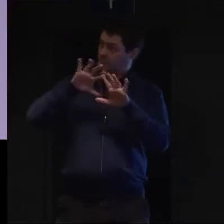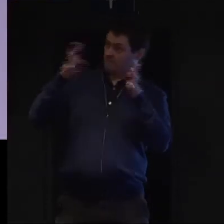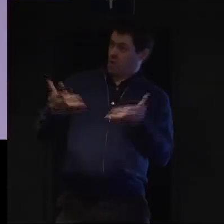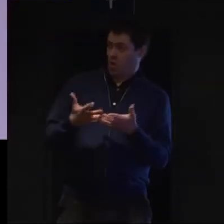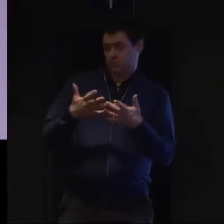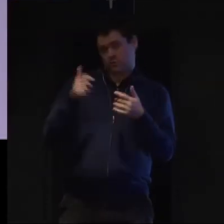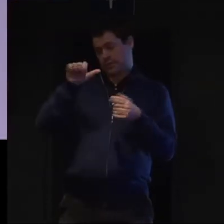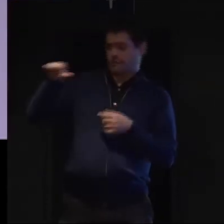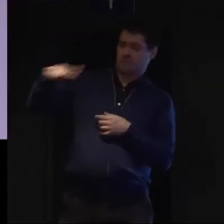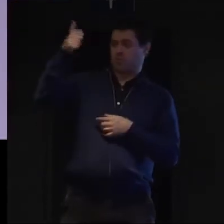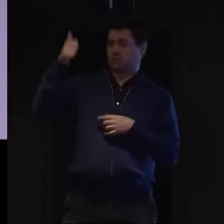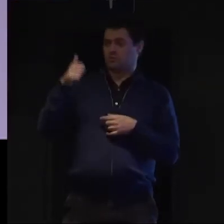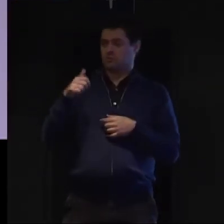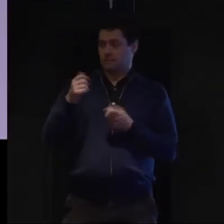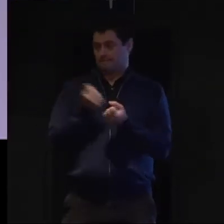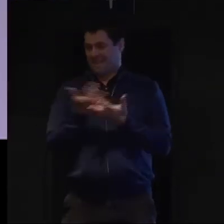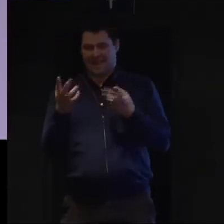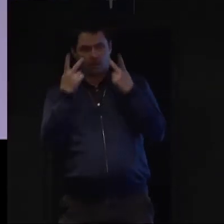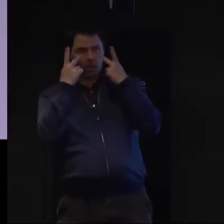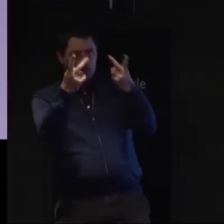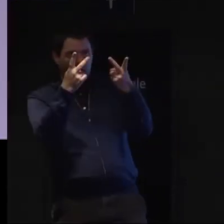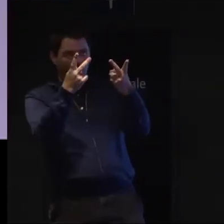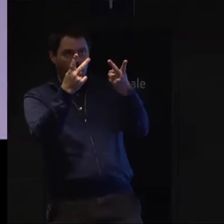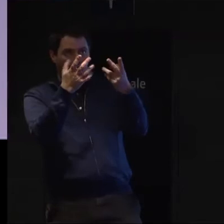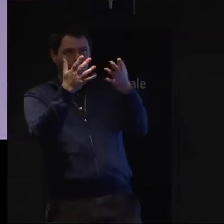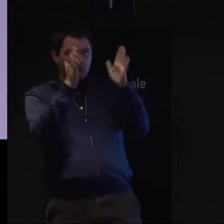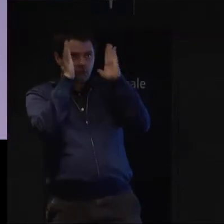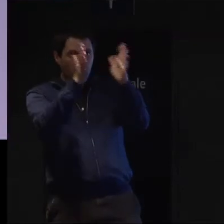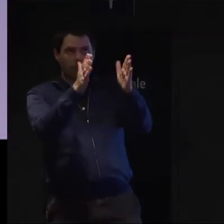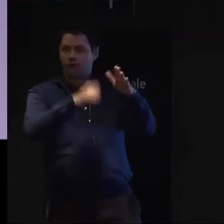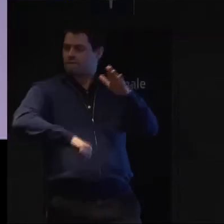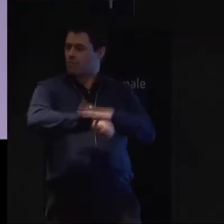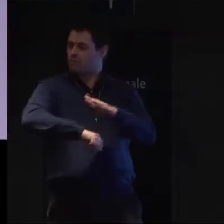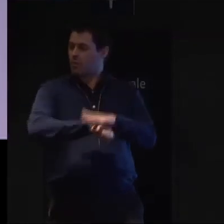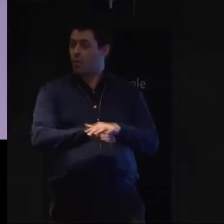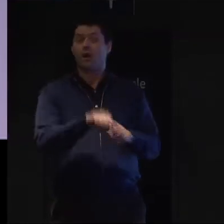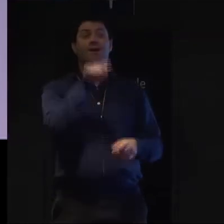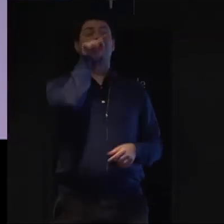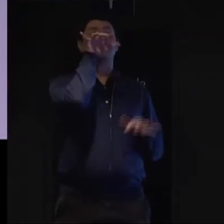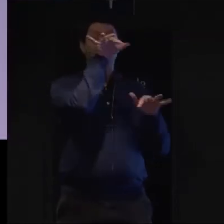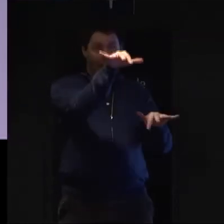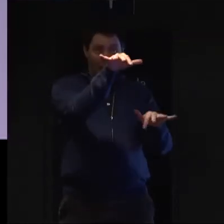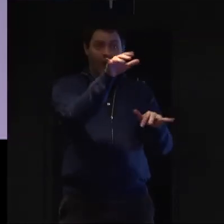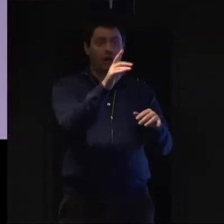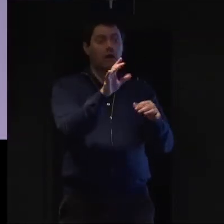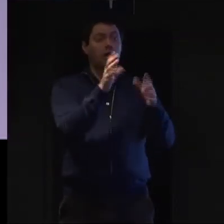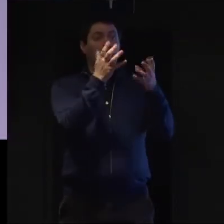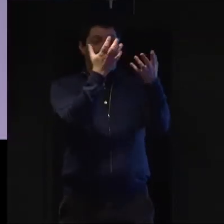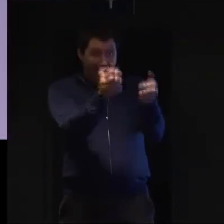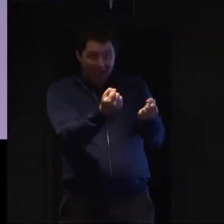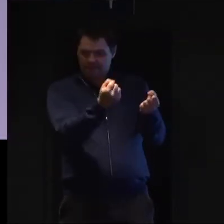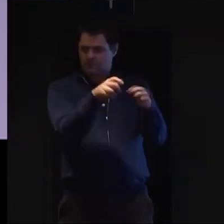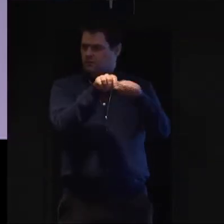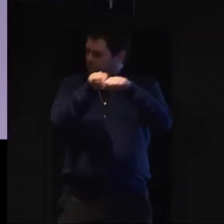ability to influence things perhaps almost greater than any other area of activity. The